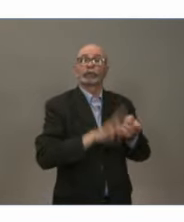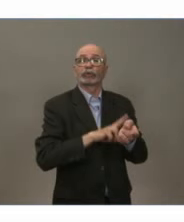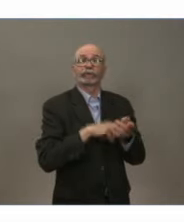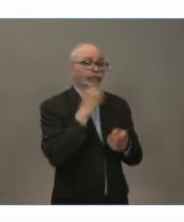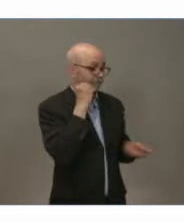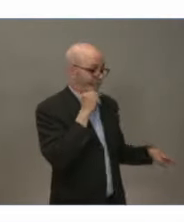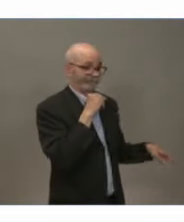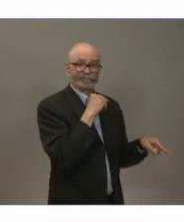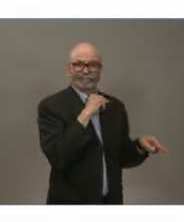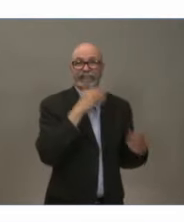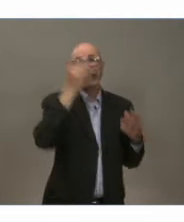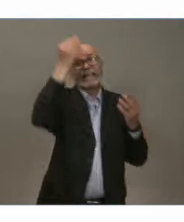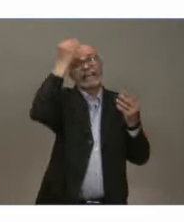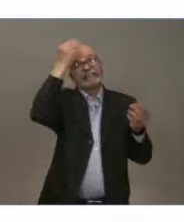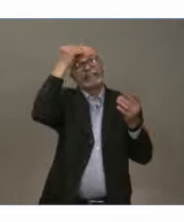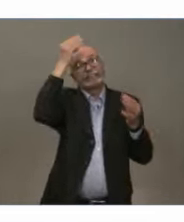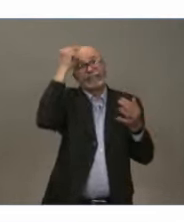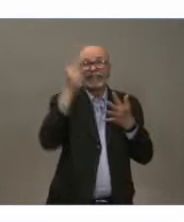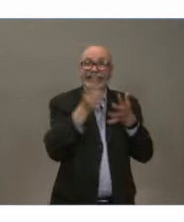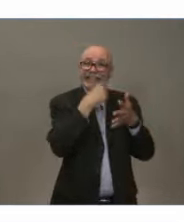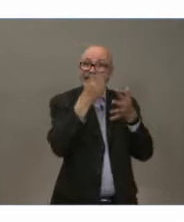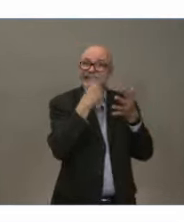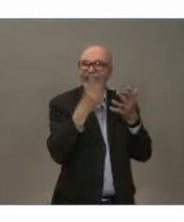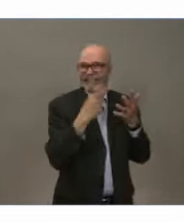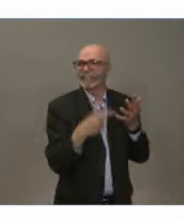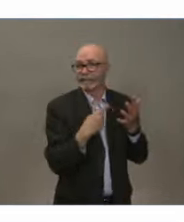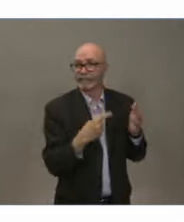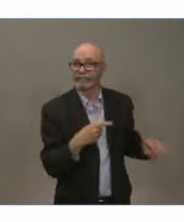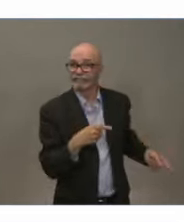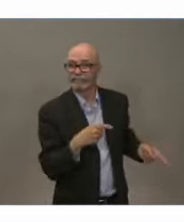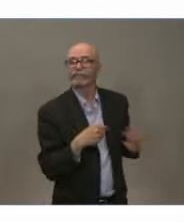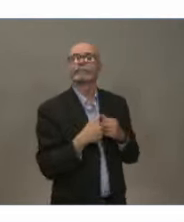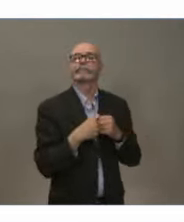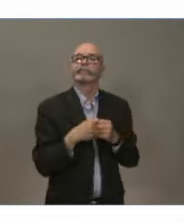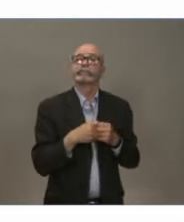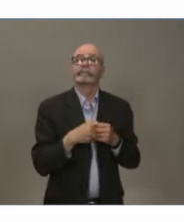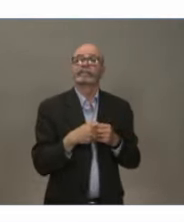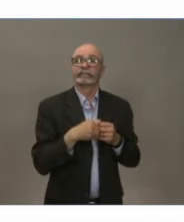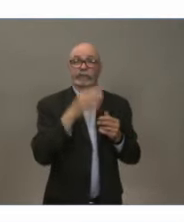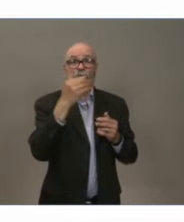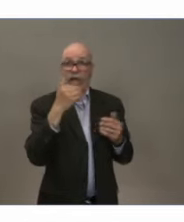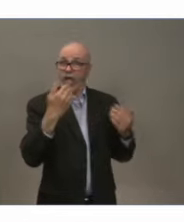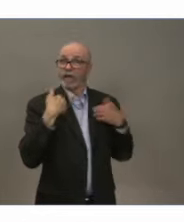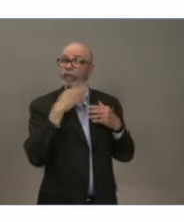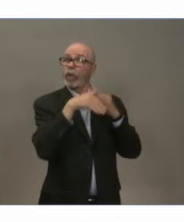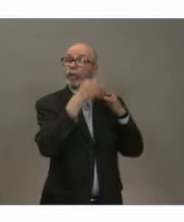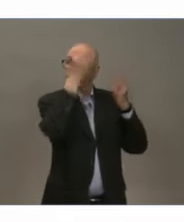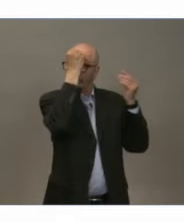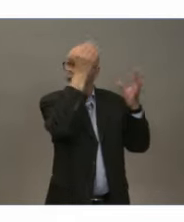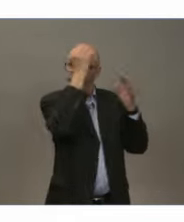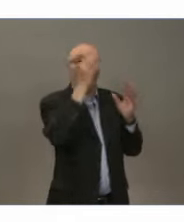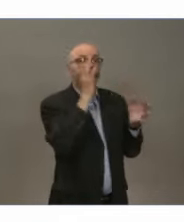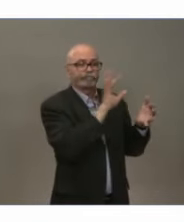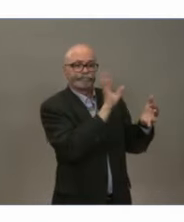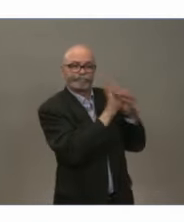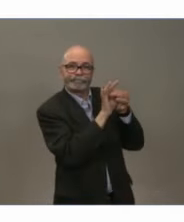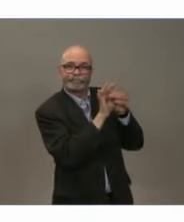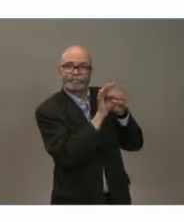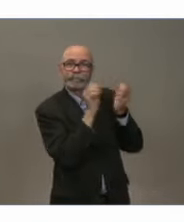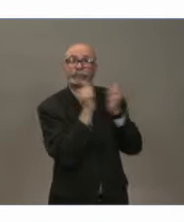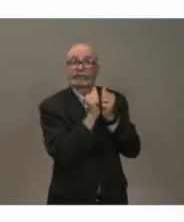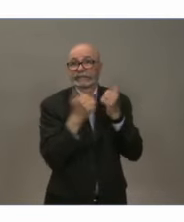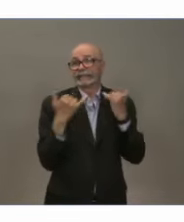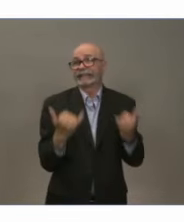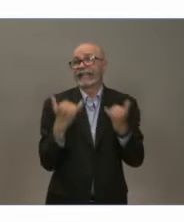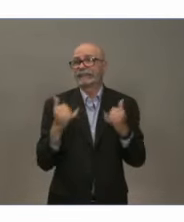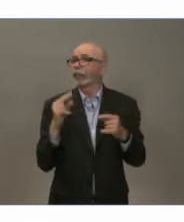a cohesive data for long-term care cases across the province. You say that there's 13 today in Northwood, but there